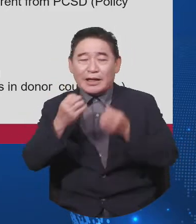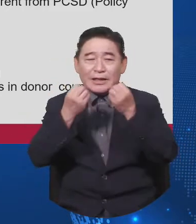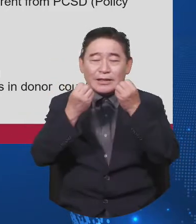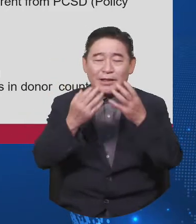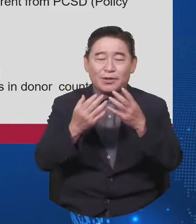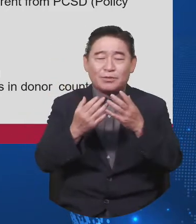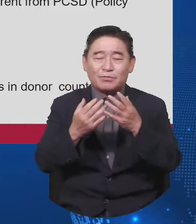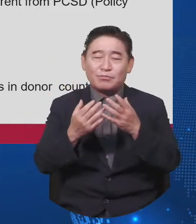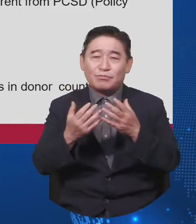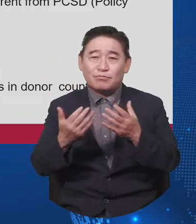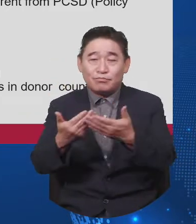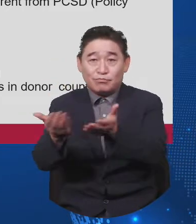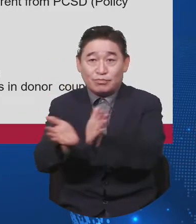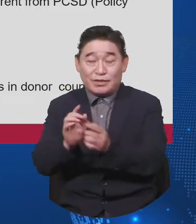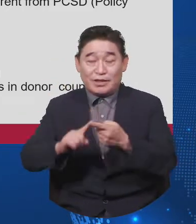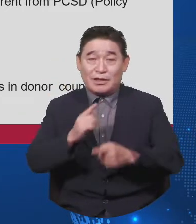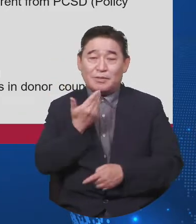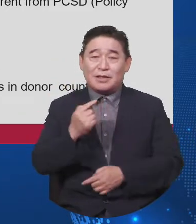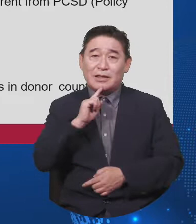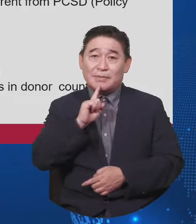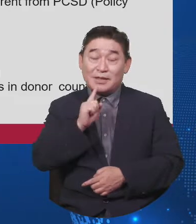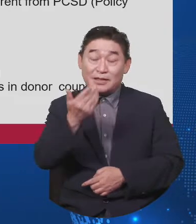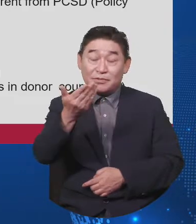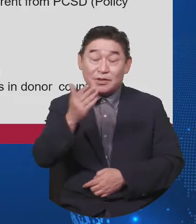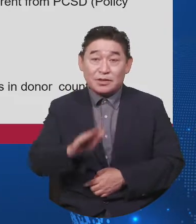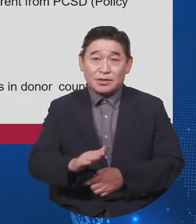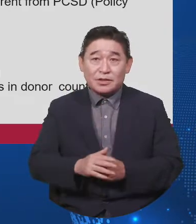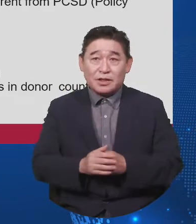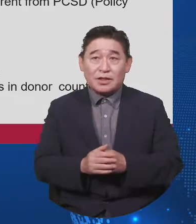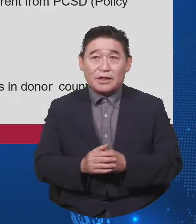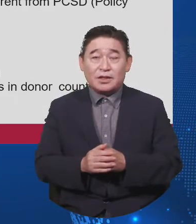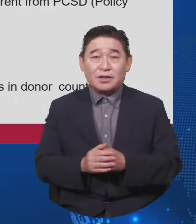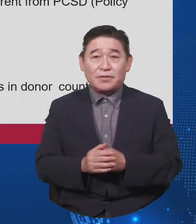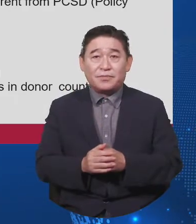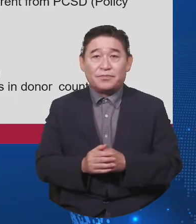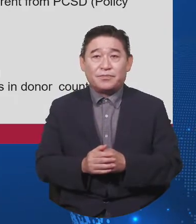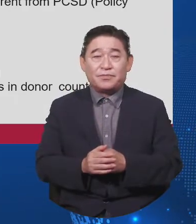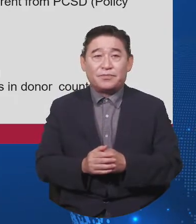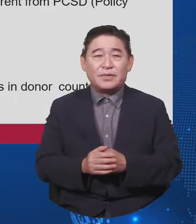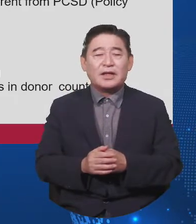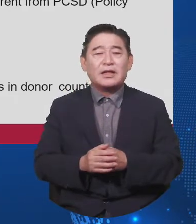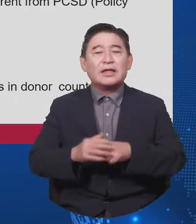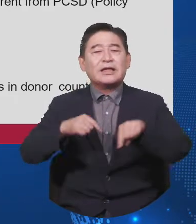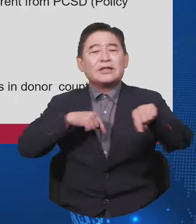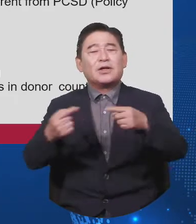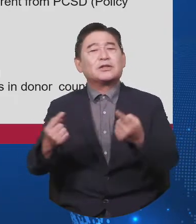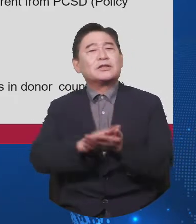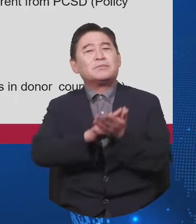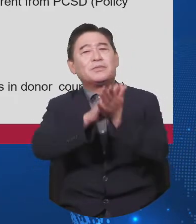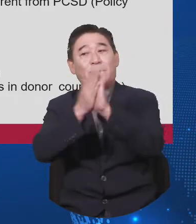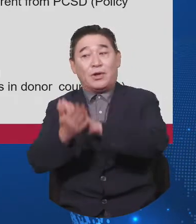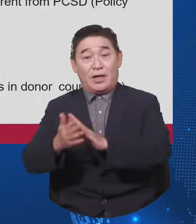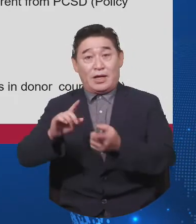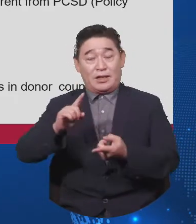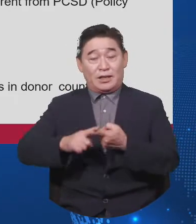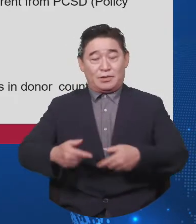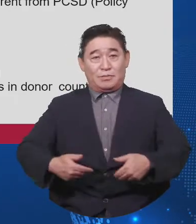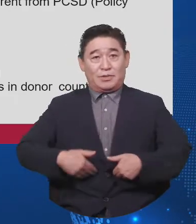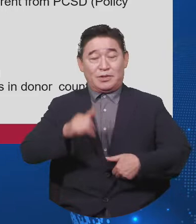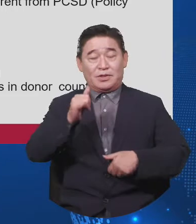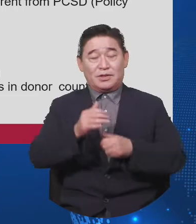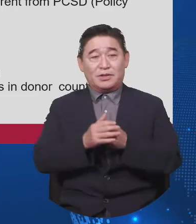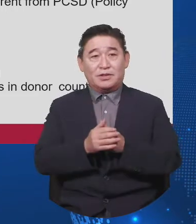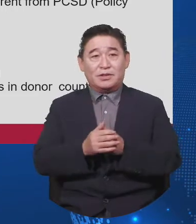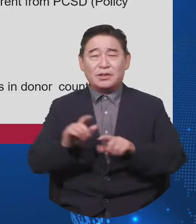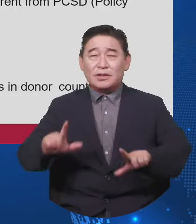to look at some policy reform elements in this regard. I mean, if we think about more on climate